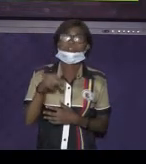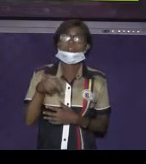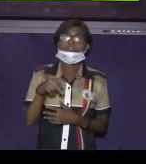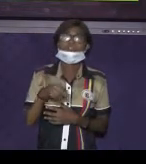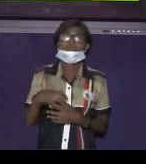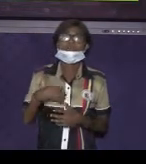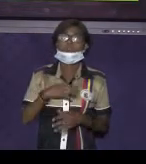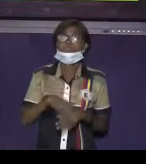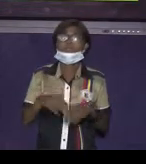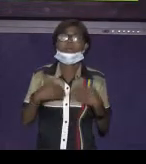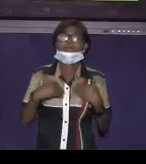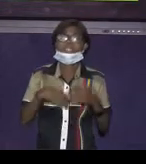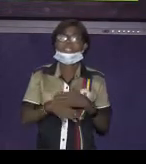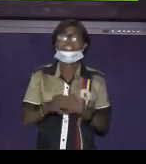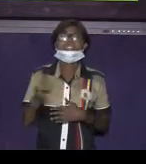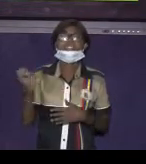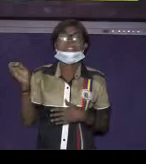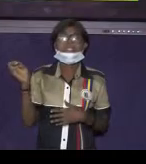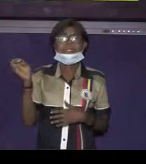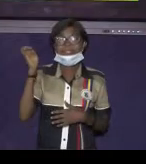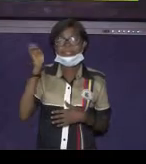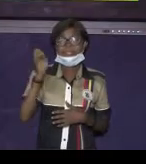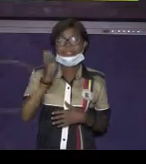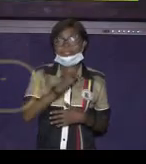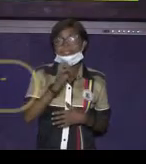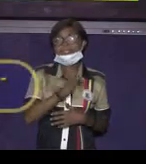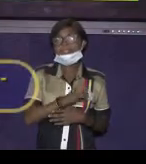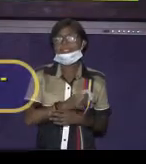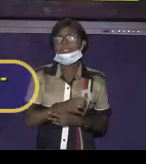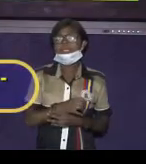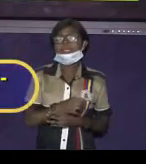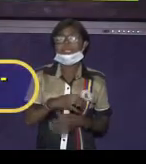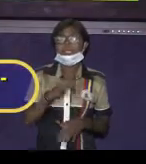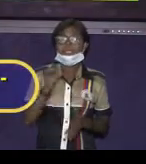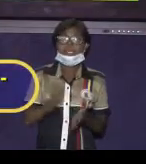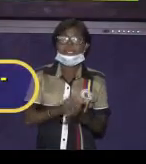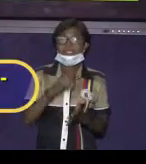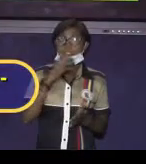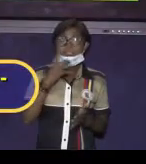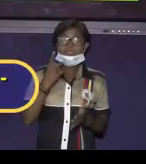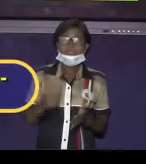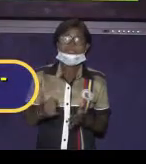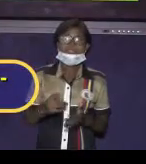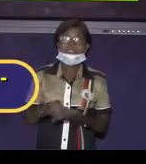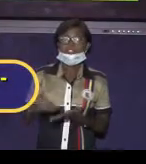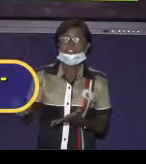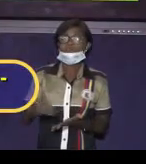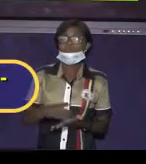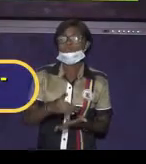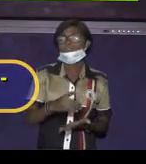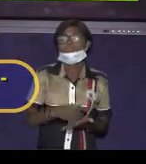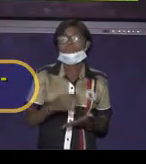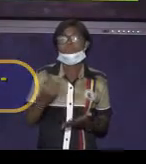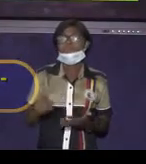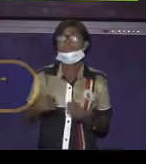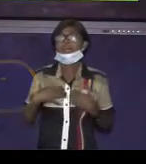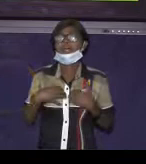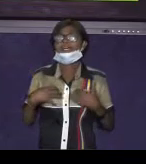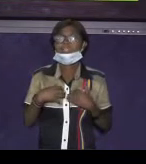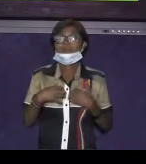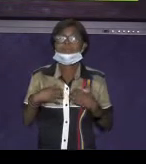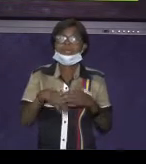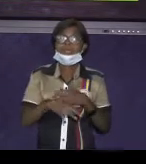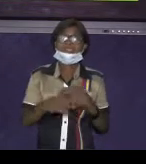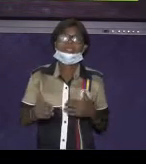in the east. That's distribution of animals in Nigeria. Like we have distribution